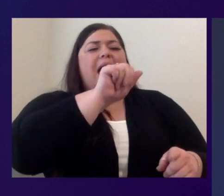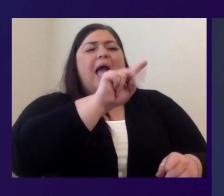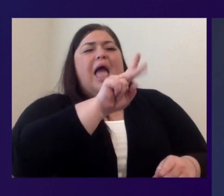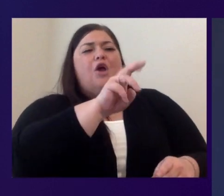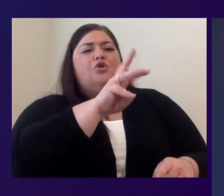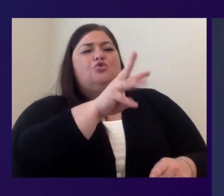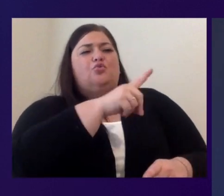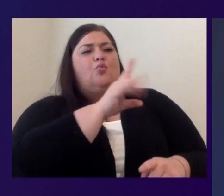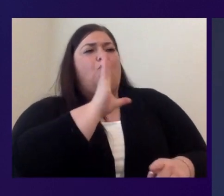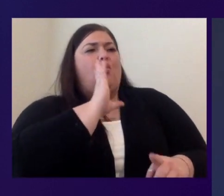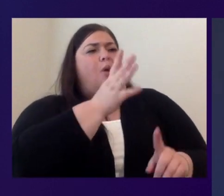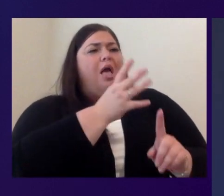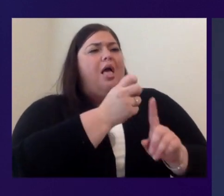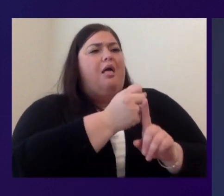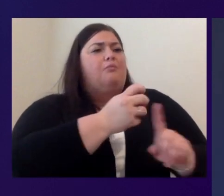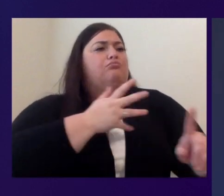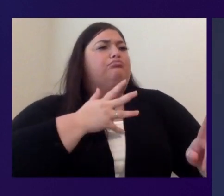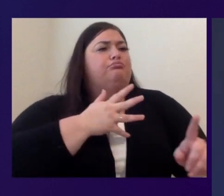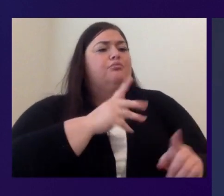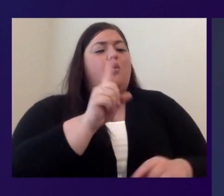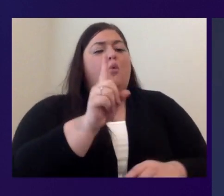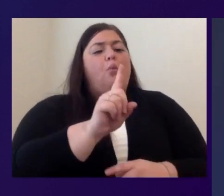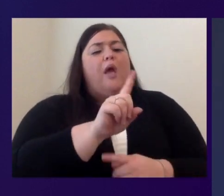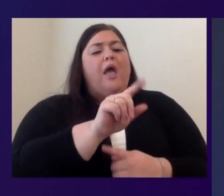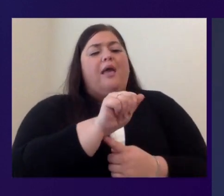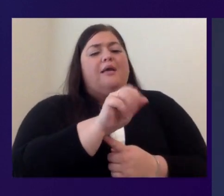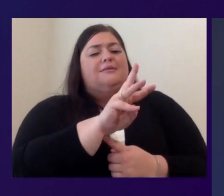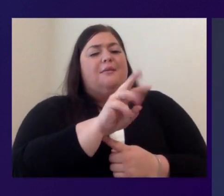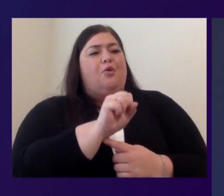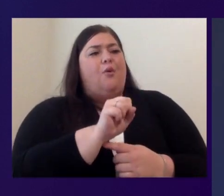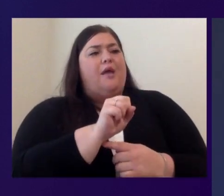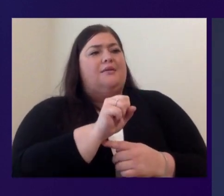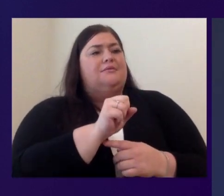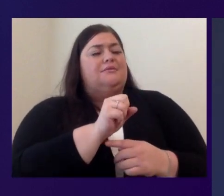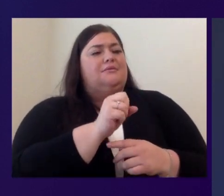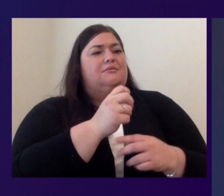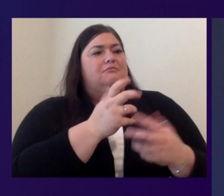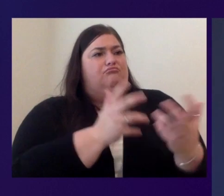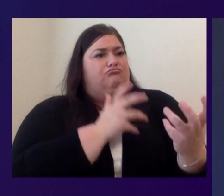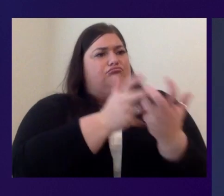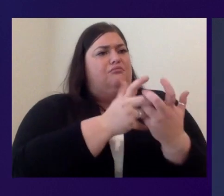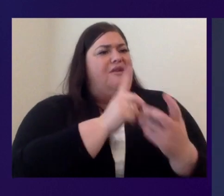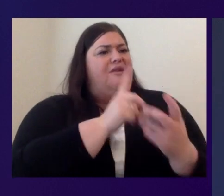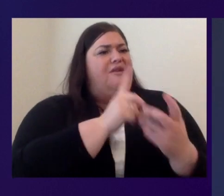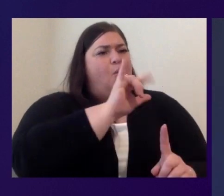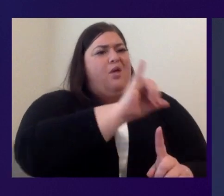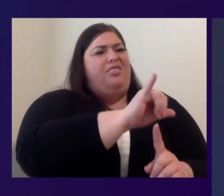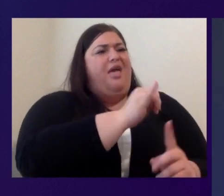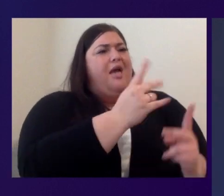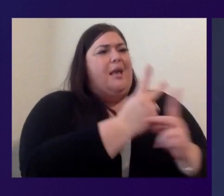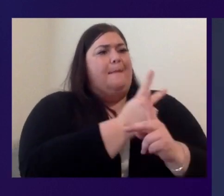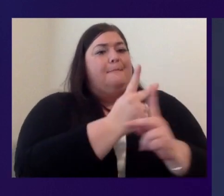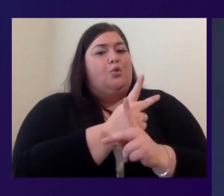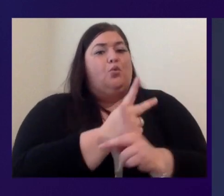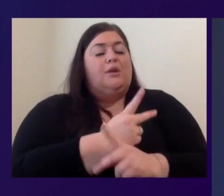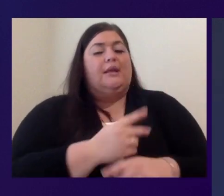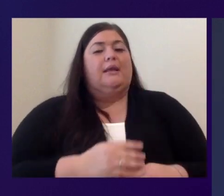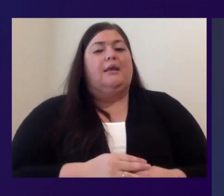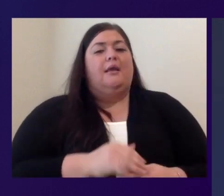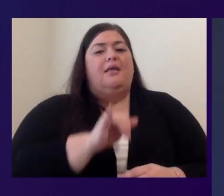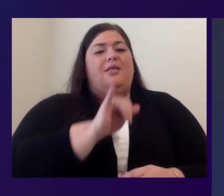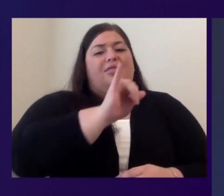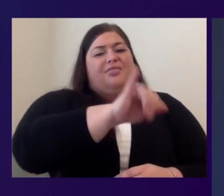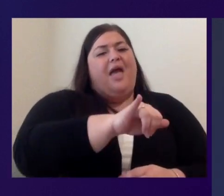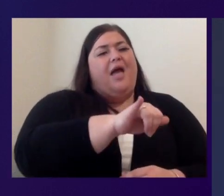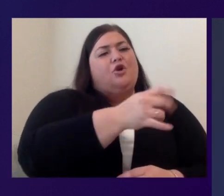where the AWS services, fit into the landscape of end user computing. I think that's maybe a good transition over to talk about